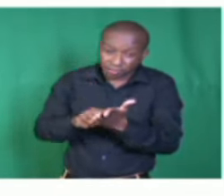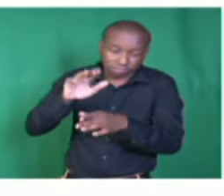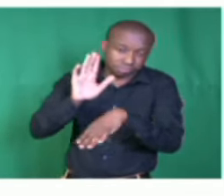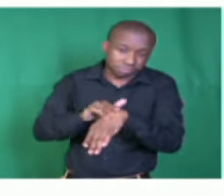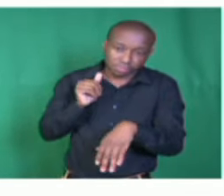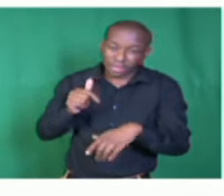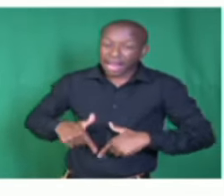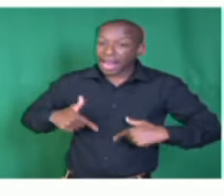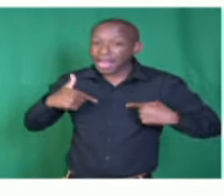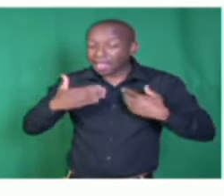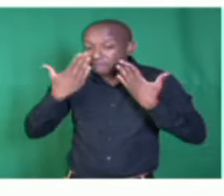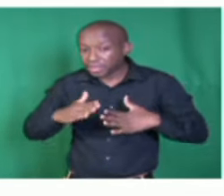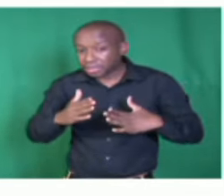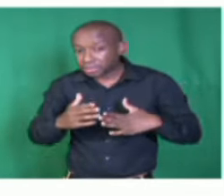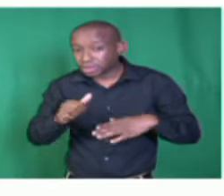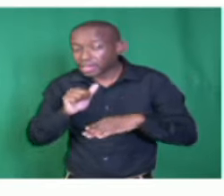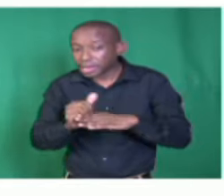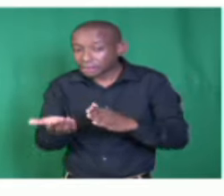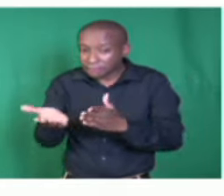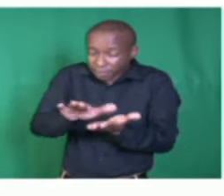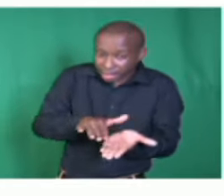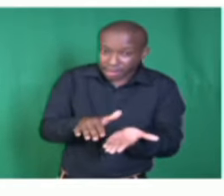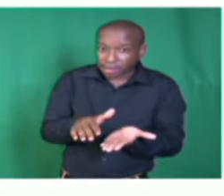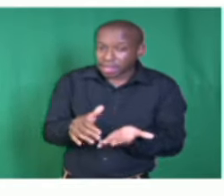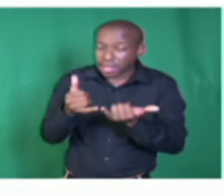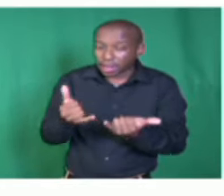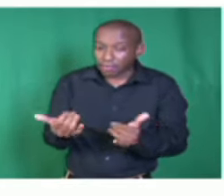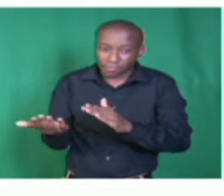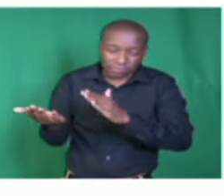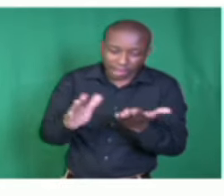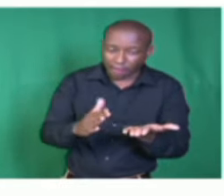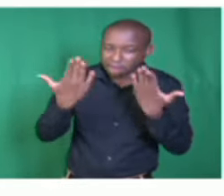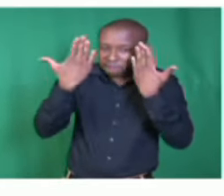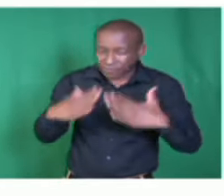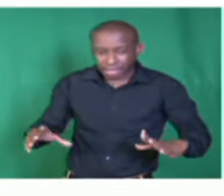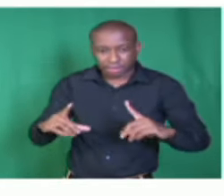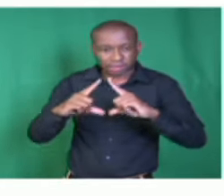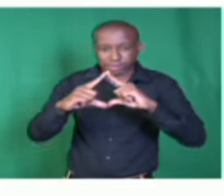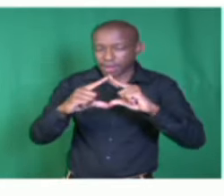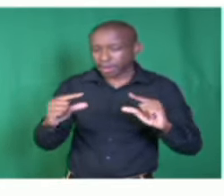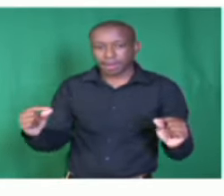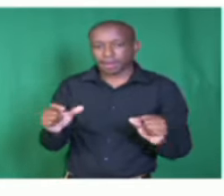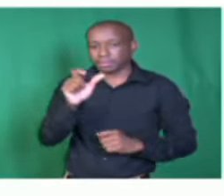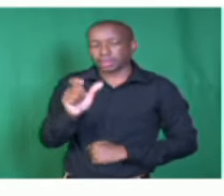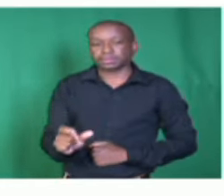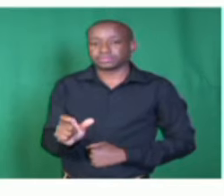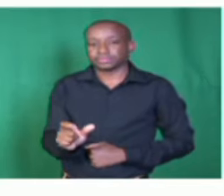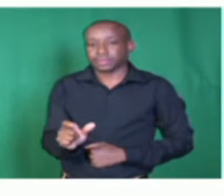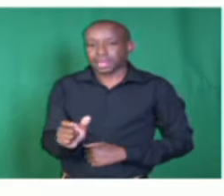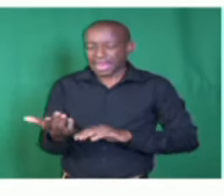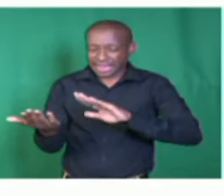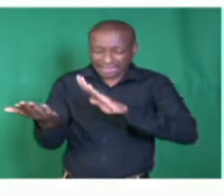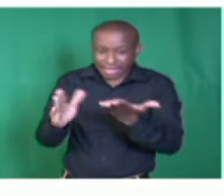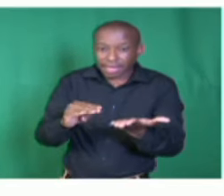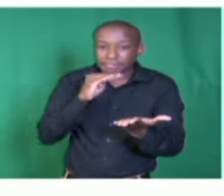They believed that once a person dies, that is the end of that person. Death marks